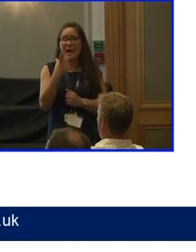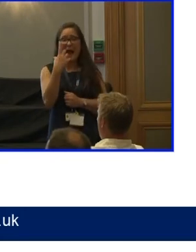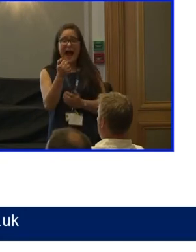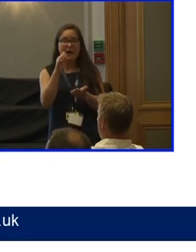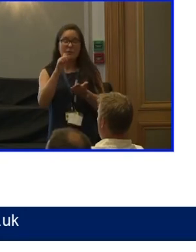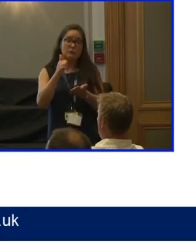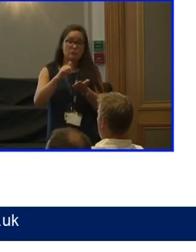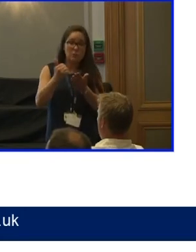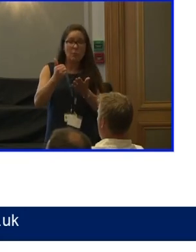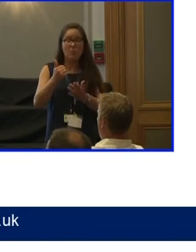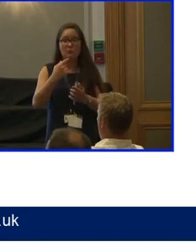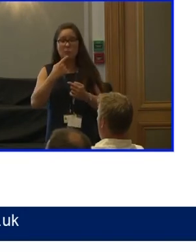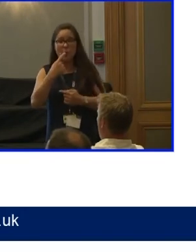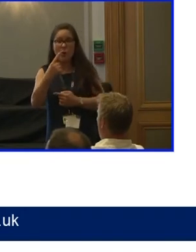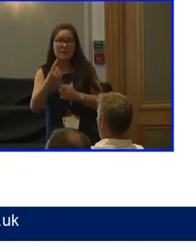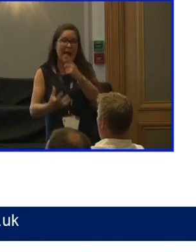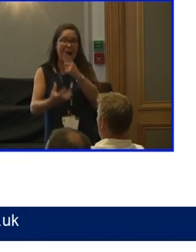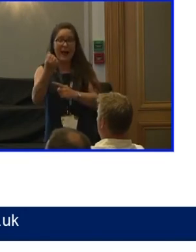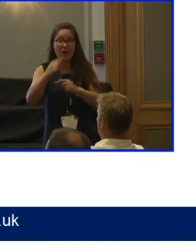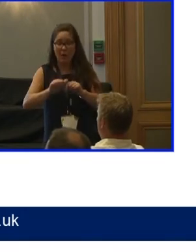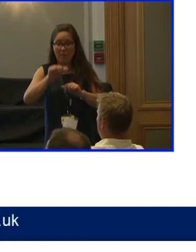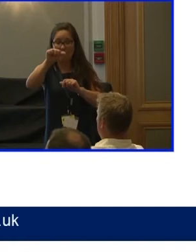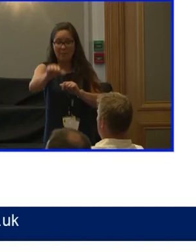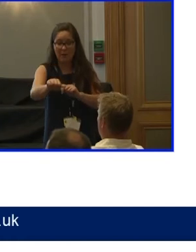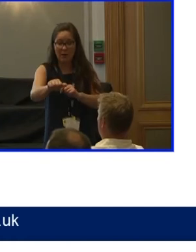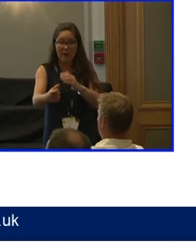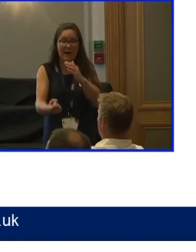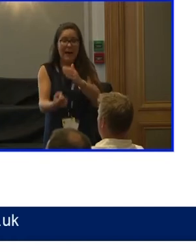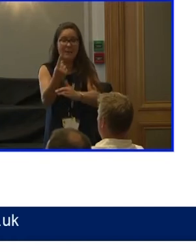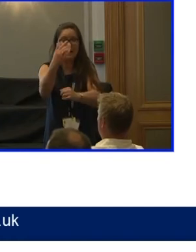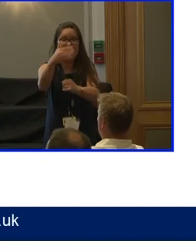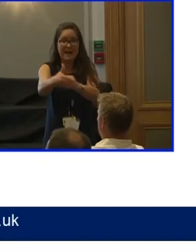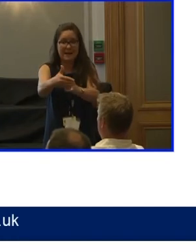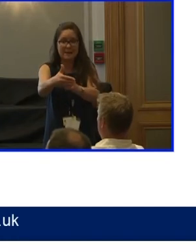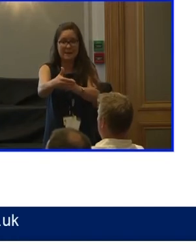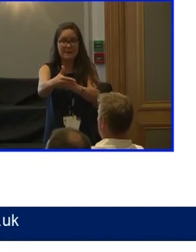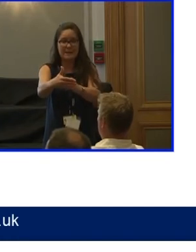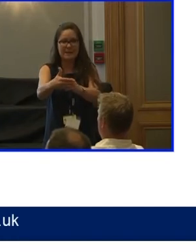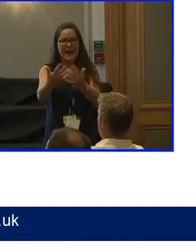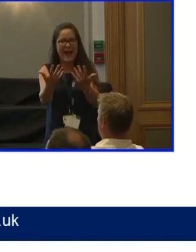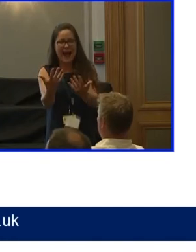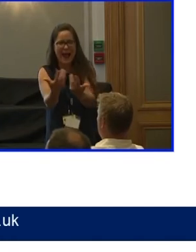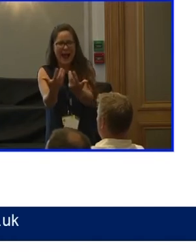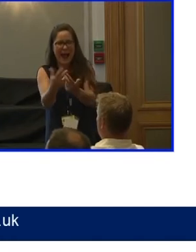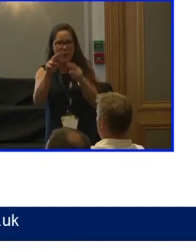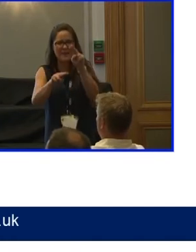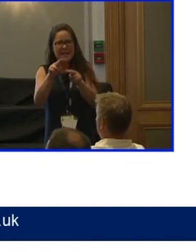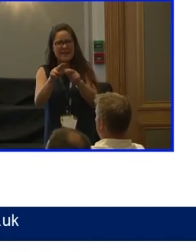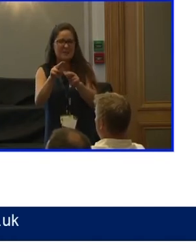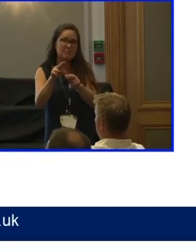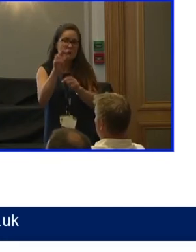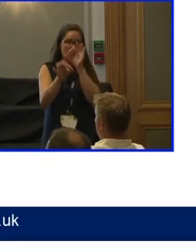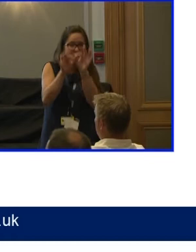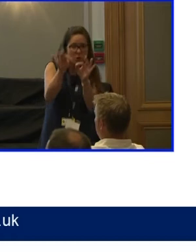also form part of a particular endpoint in a trial, and usually these are through validated questionnaires. And in some instances,